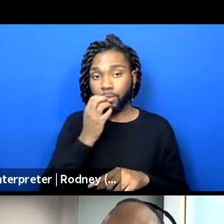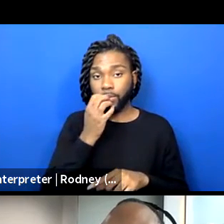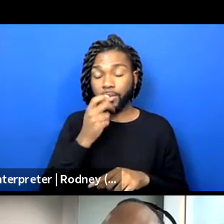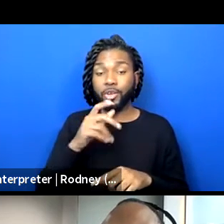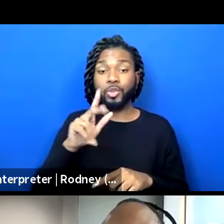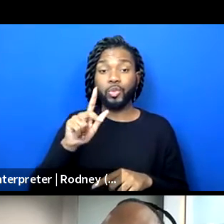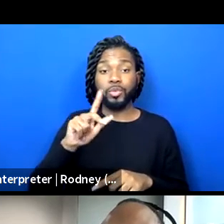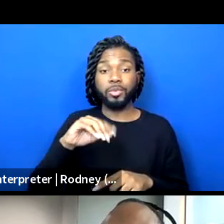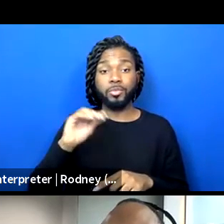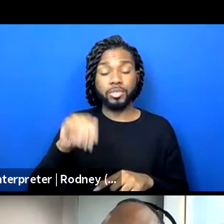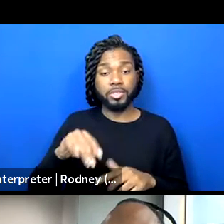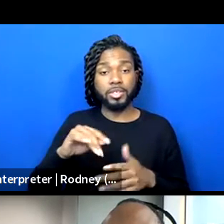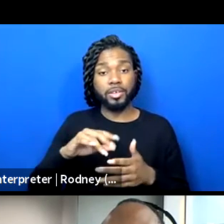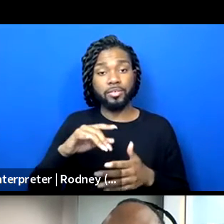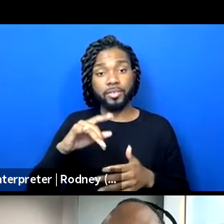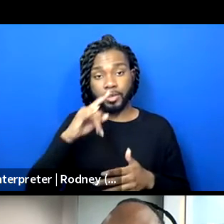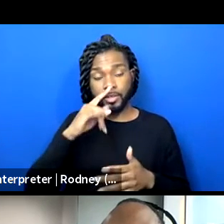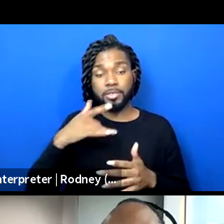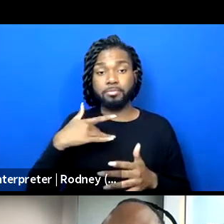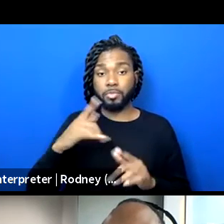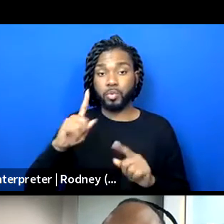23% more likely to attend college